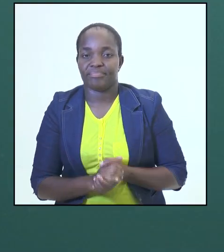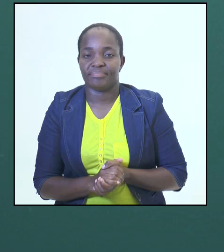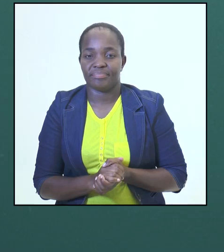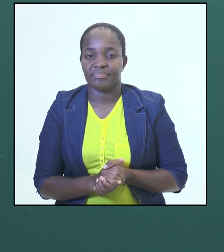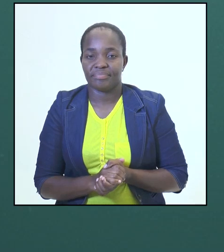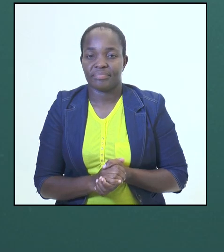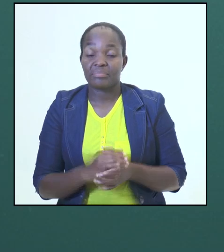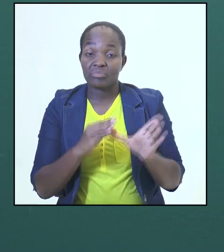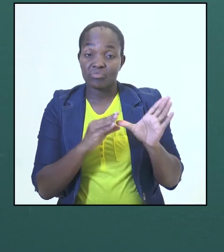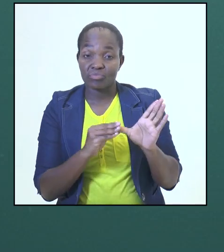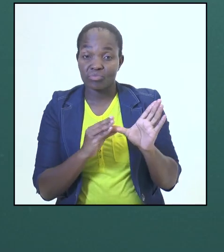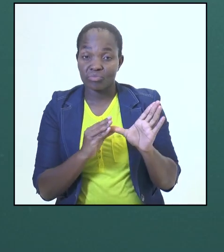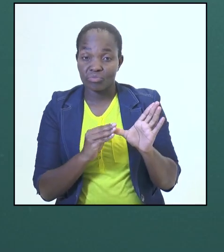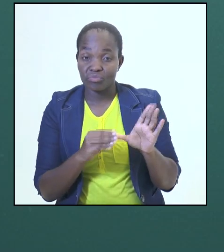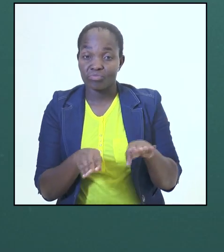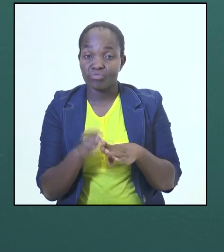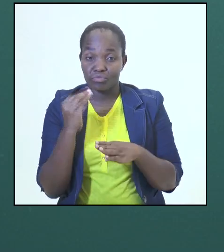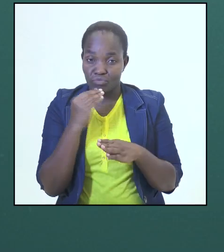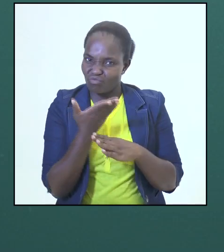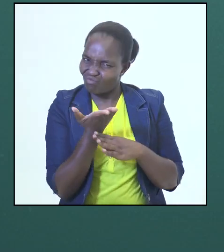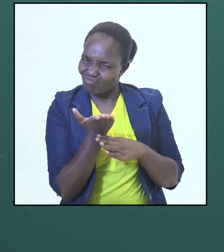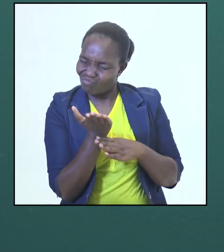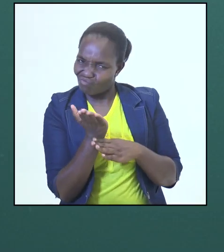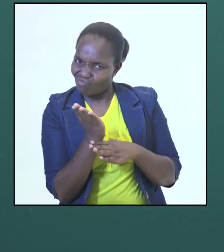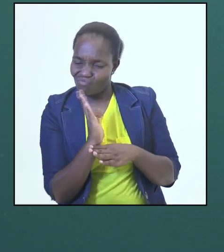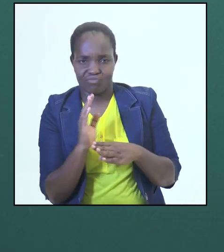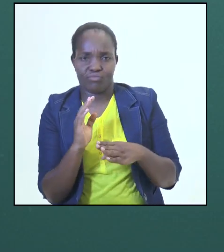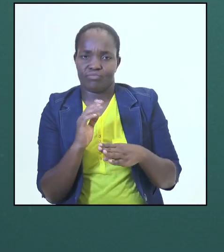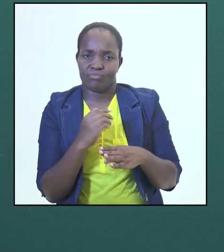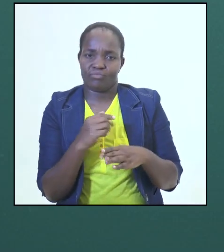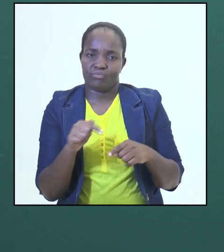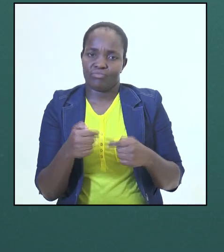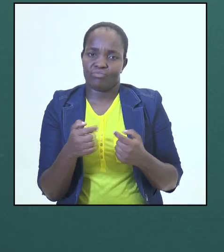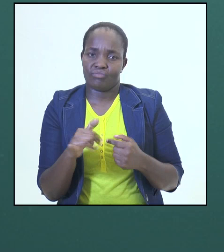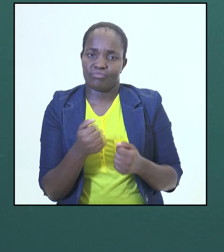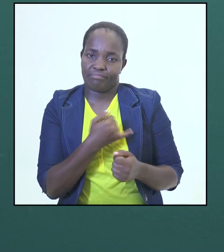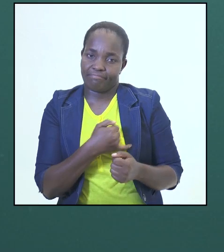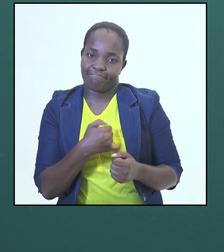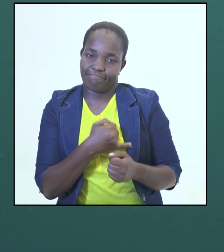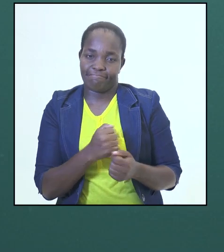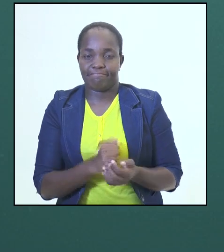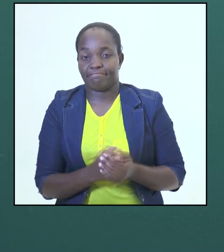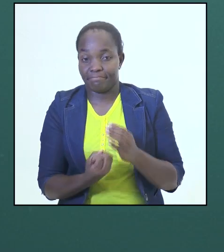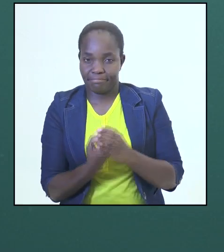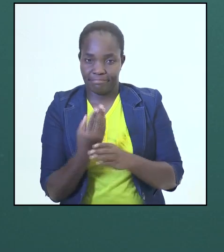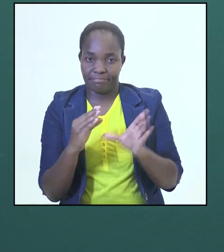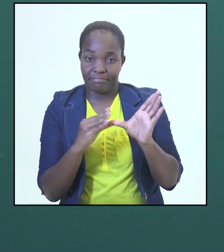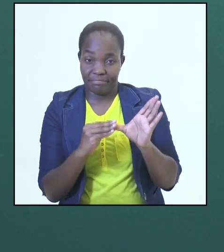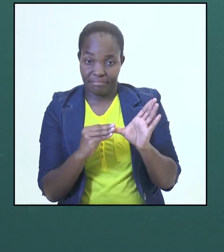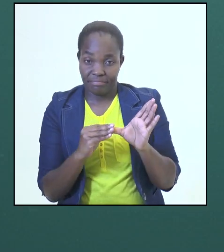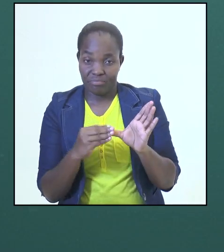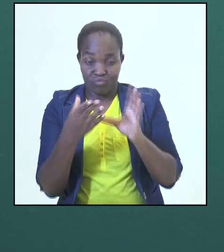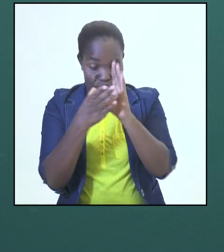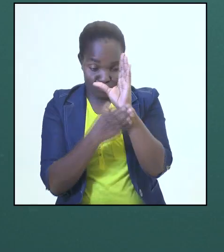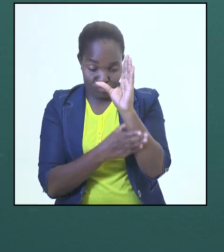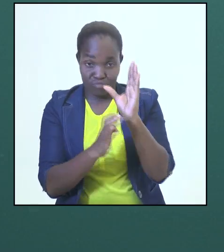Leaves are the food factories for all living organisms. We will be discussing the plant leaf, its structure and functions.